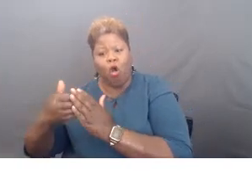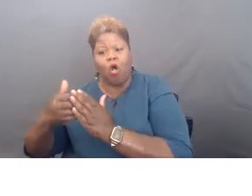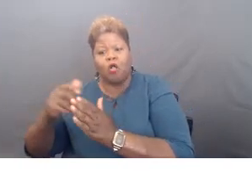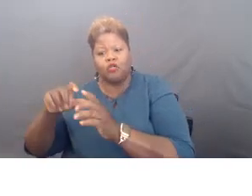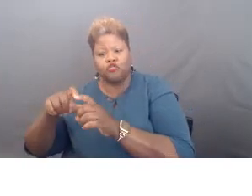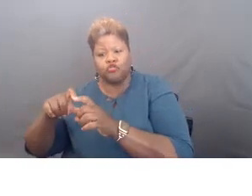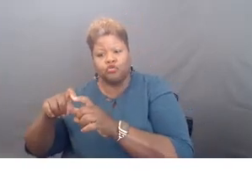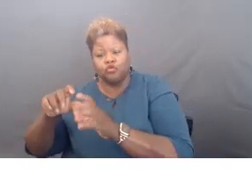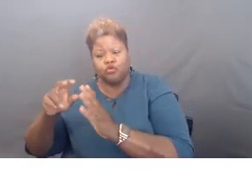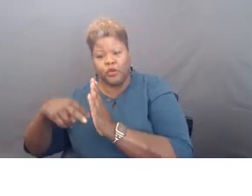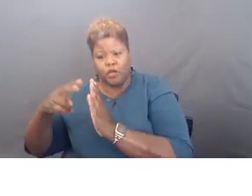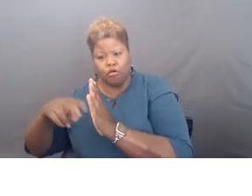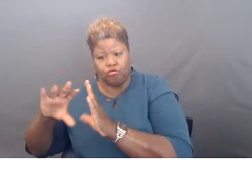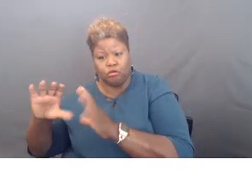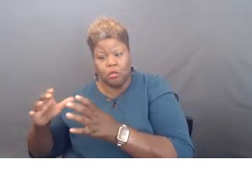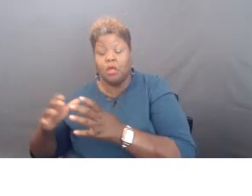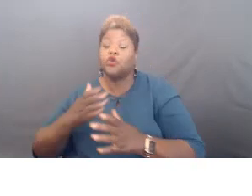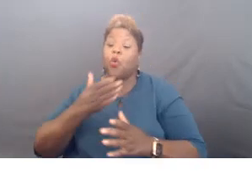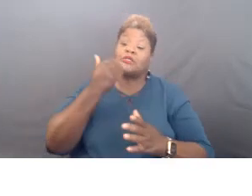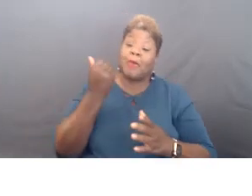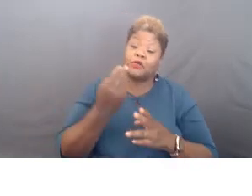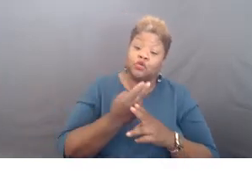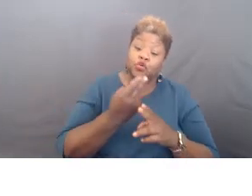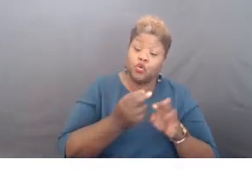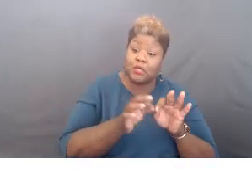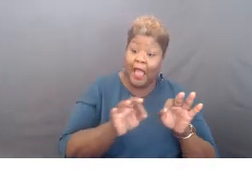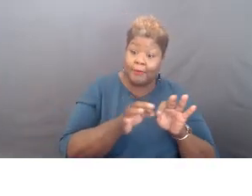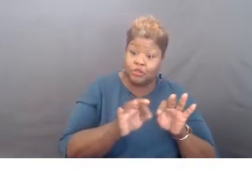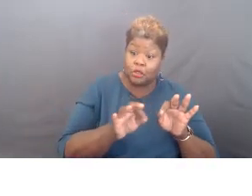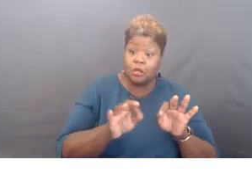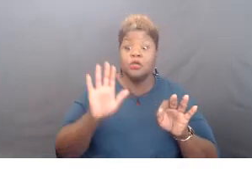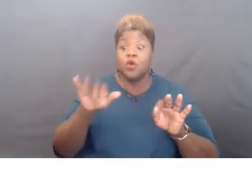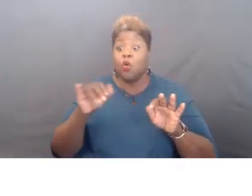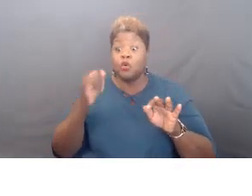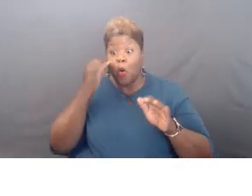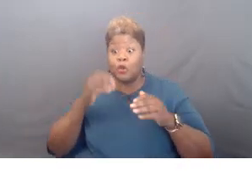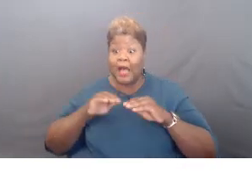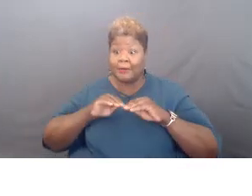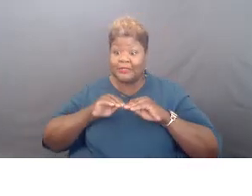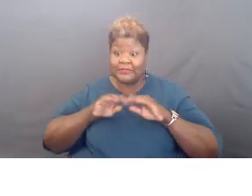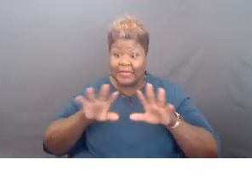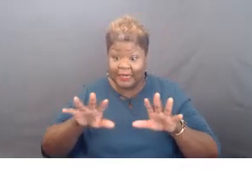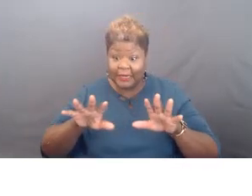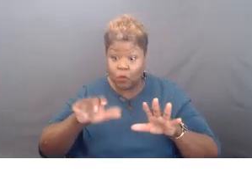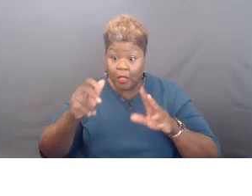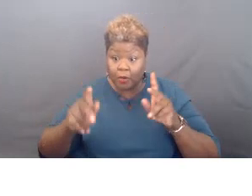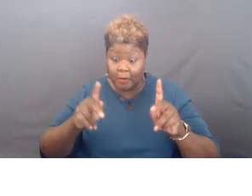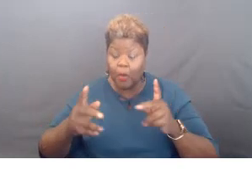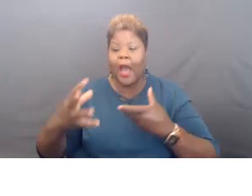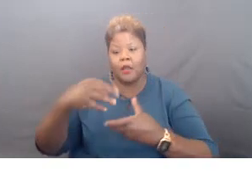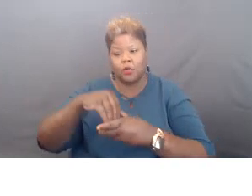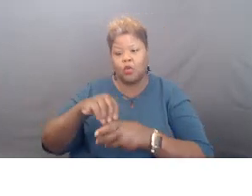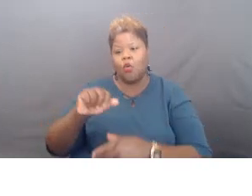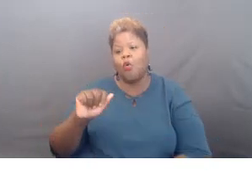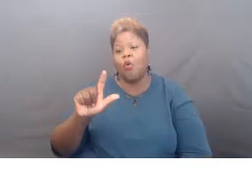caption. And whenever I'm sending out media to other people that I want them to share, I always include alt text. So let's